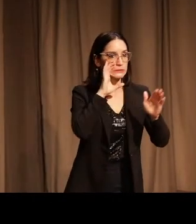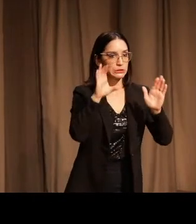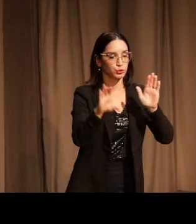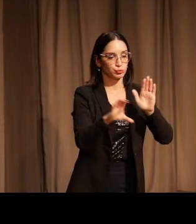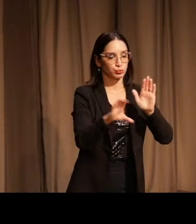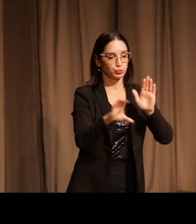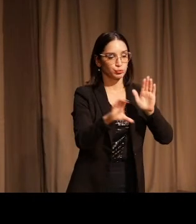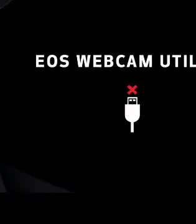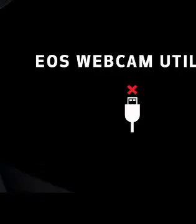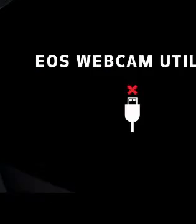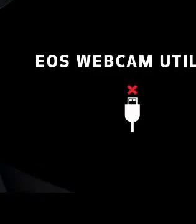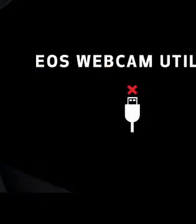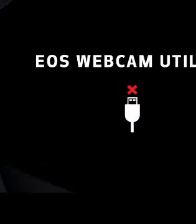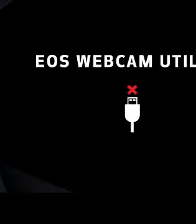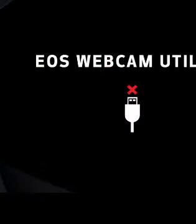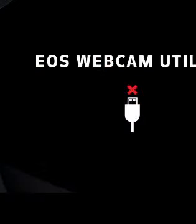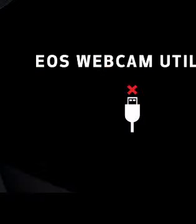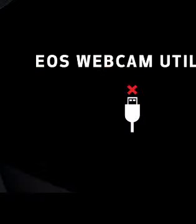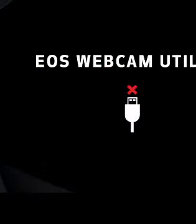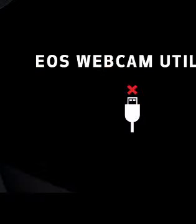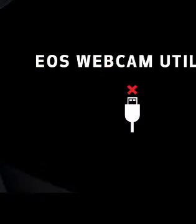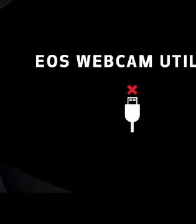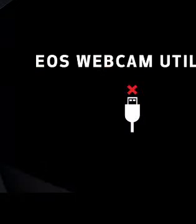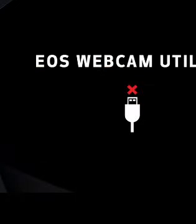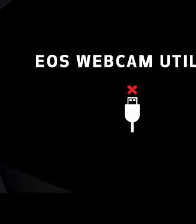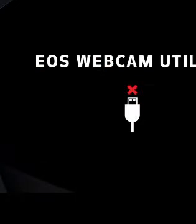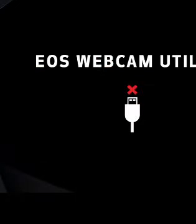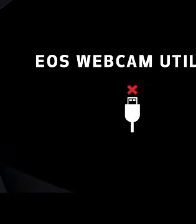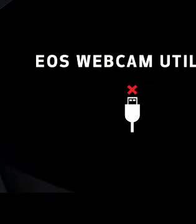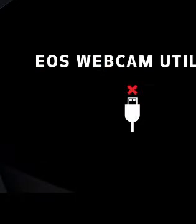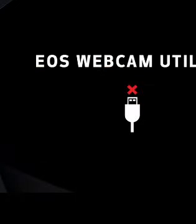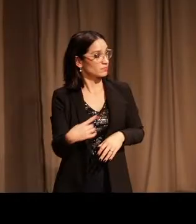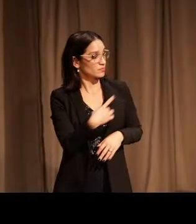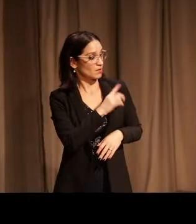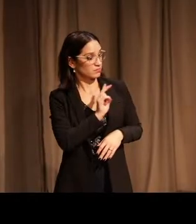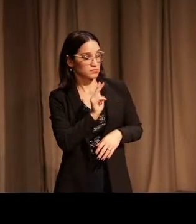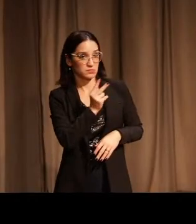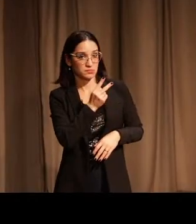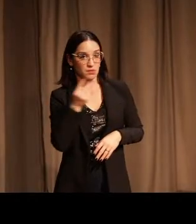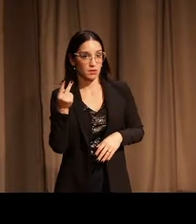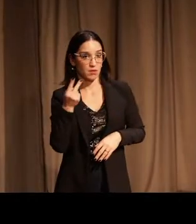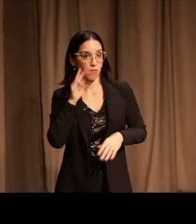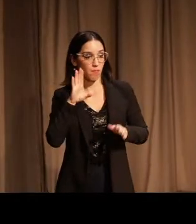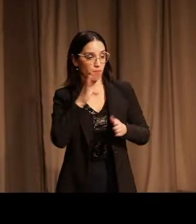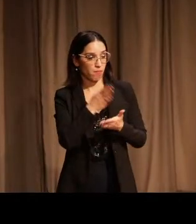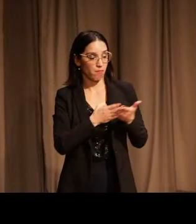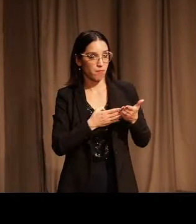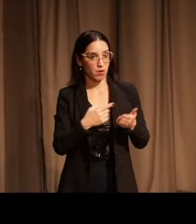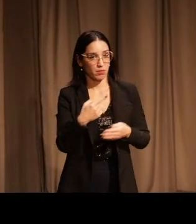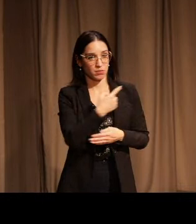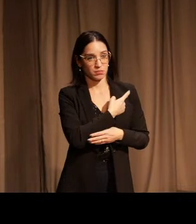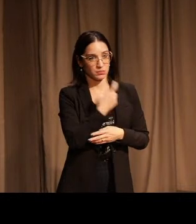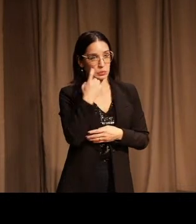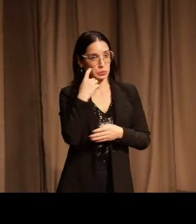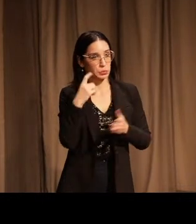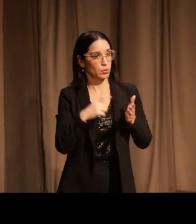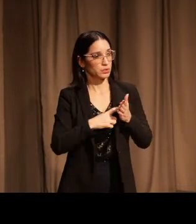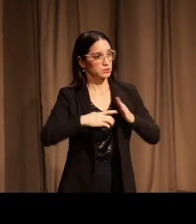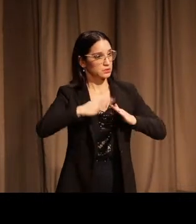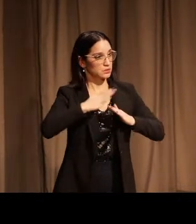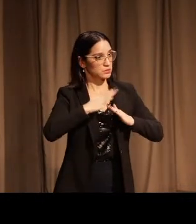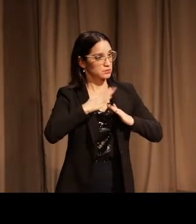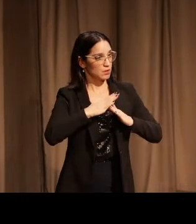please. Now in the second part of the composition, right on the top part of the center, we see